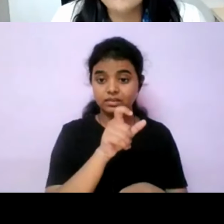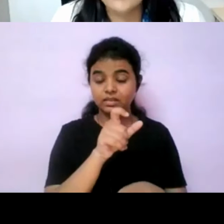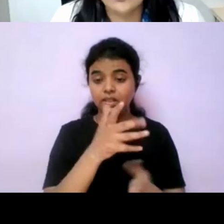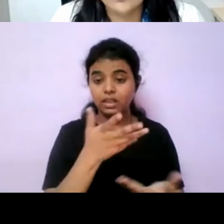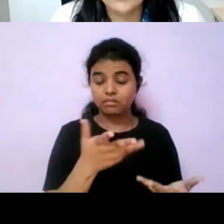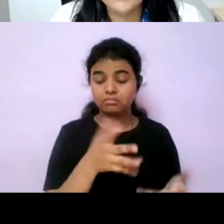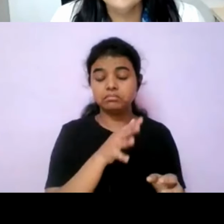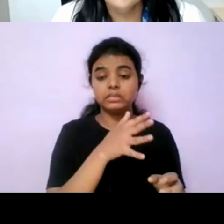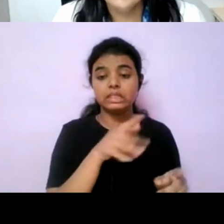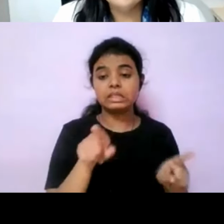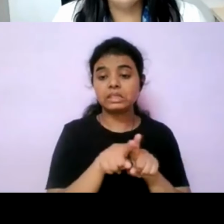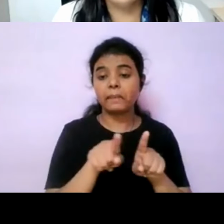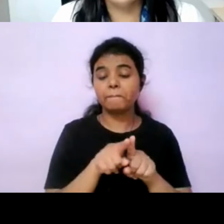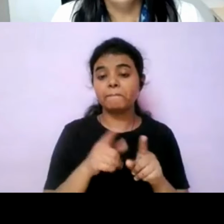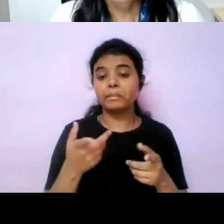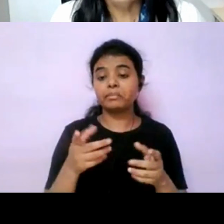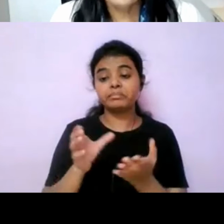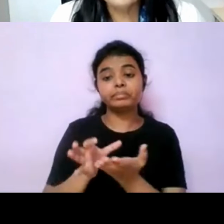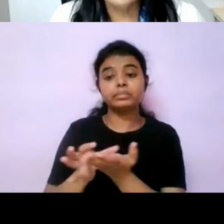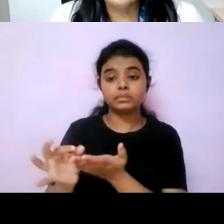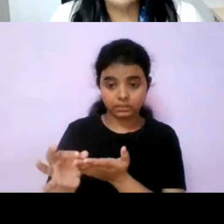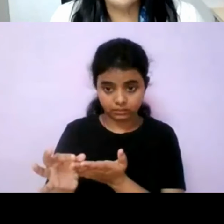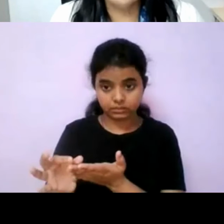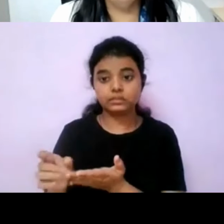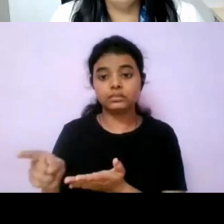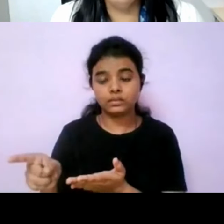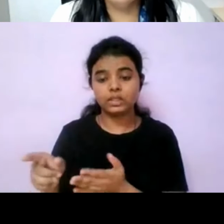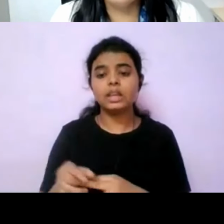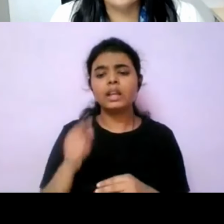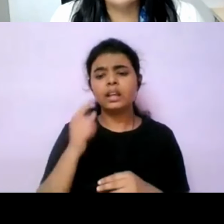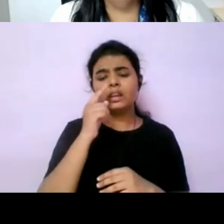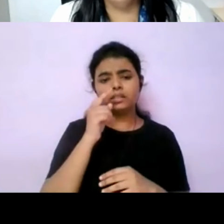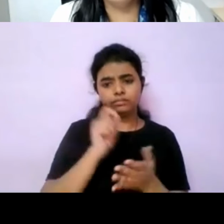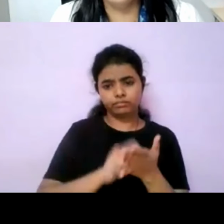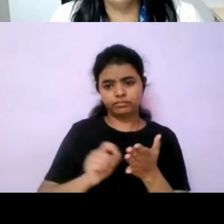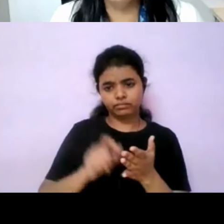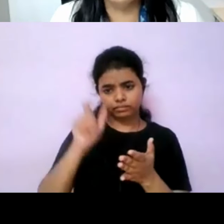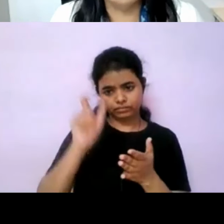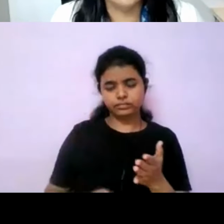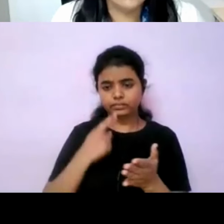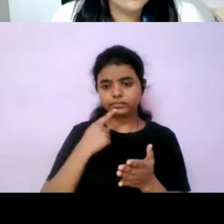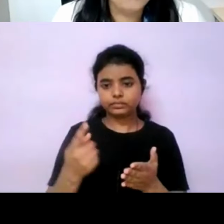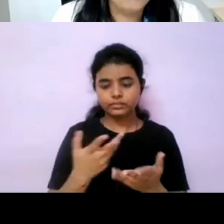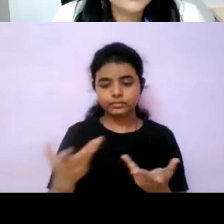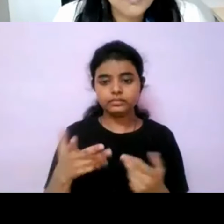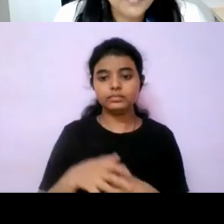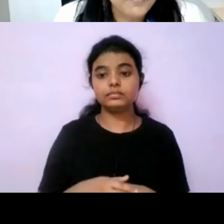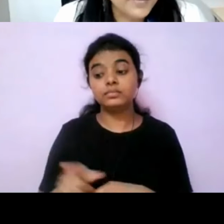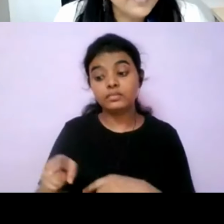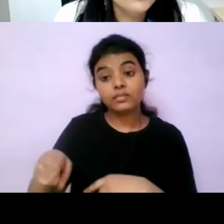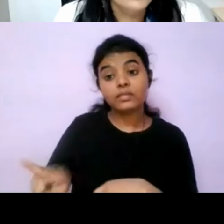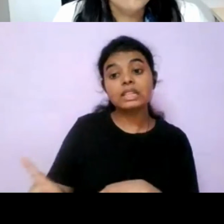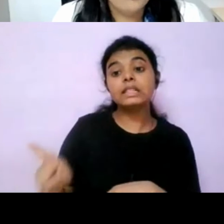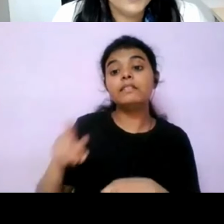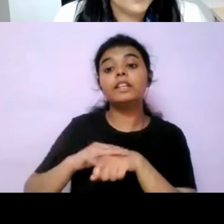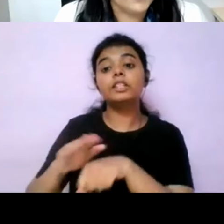as a minority interest. So she says that disabled people's personal experience of prejudice must be